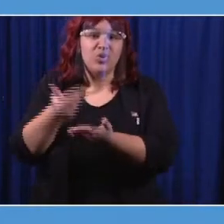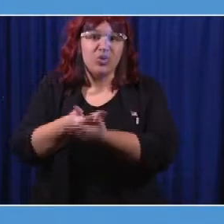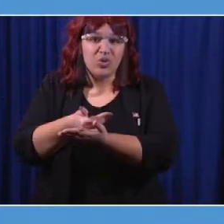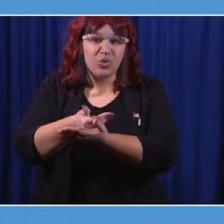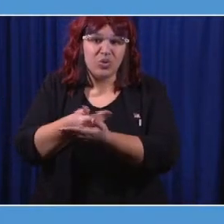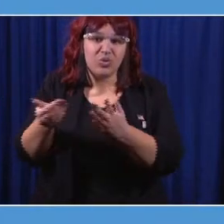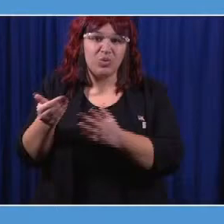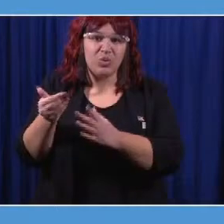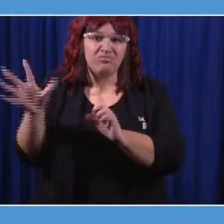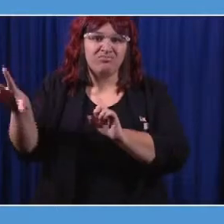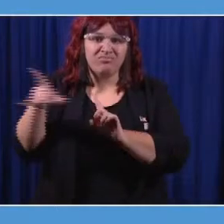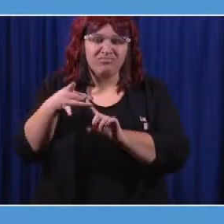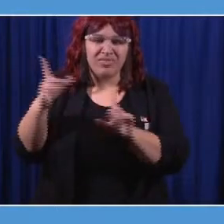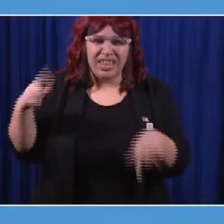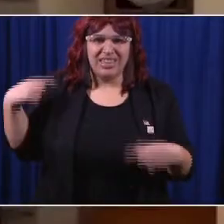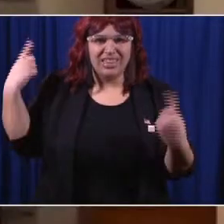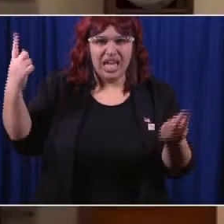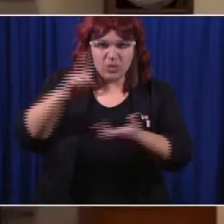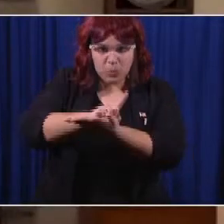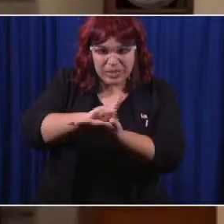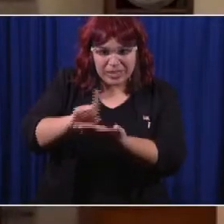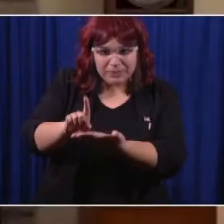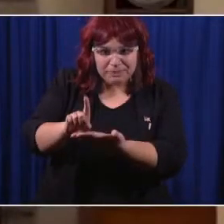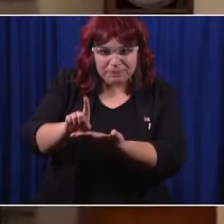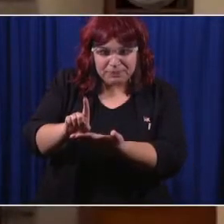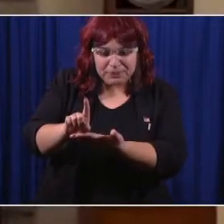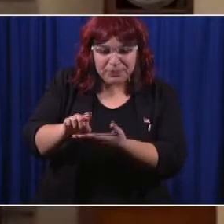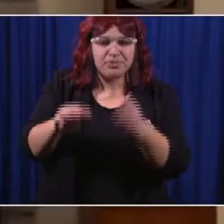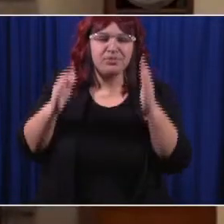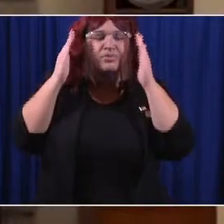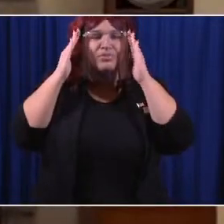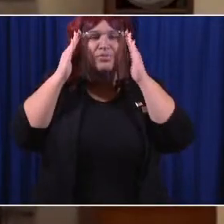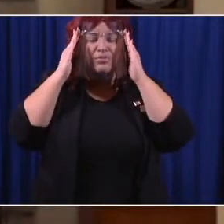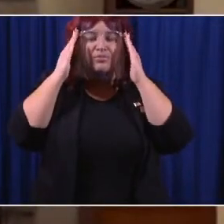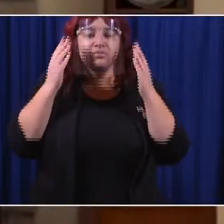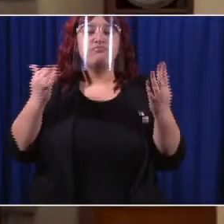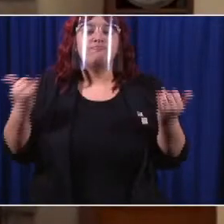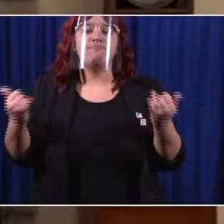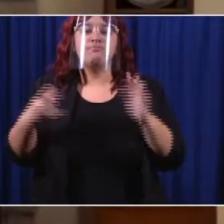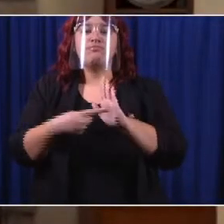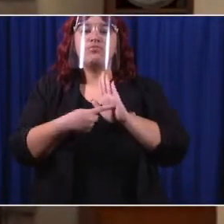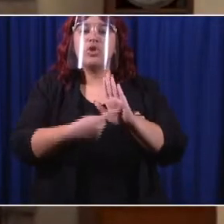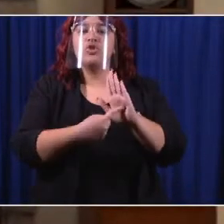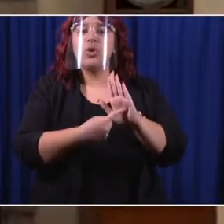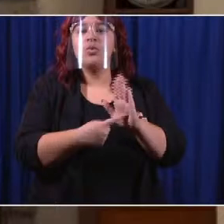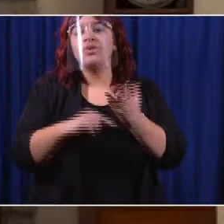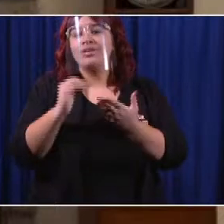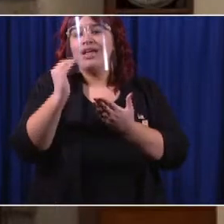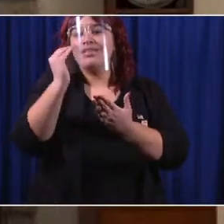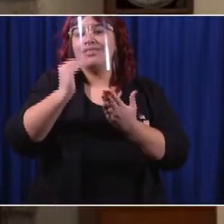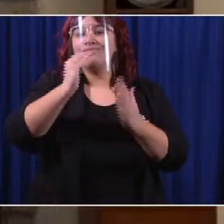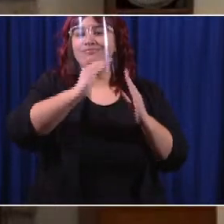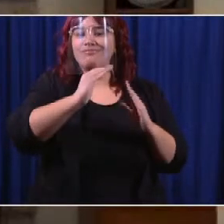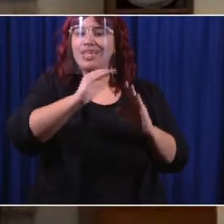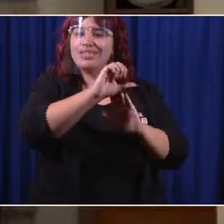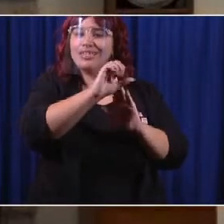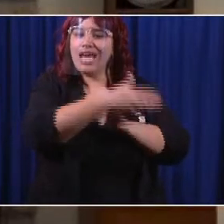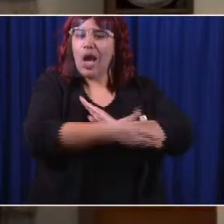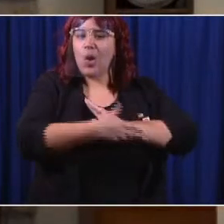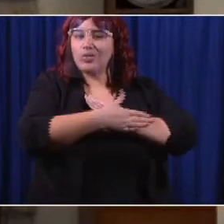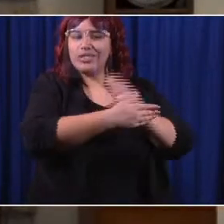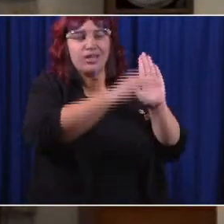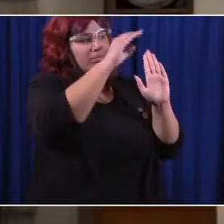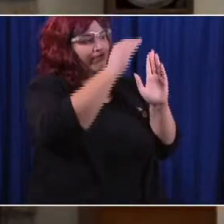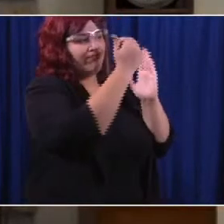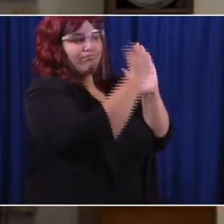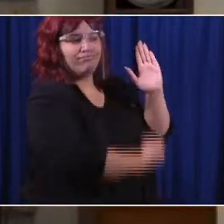8,251 there. Eric, let's go to the top 88 counties. And again, our advice when